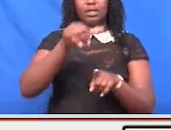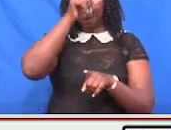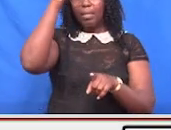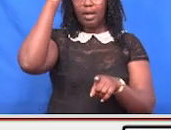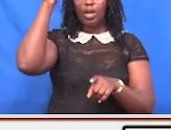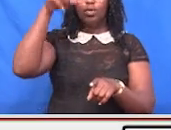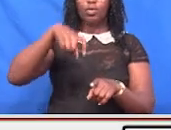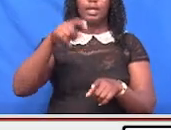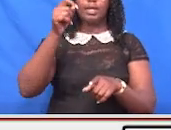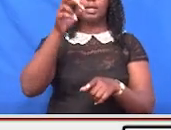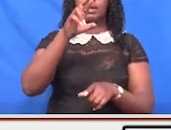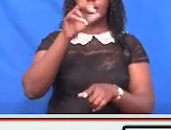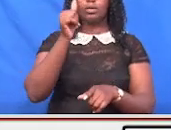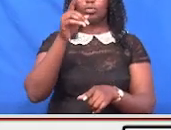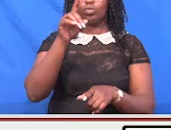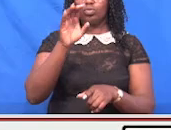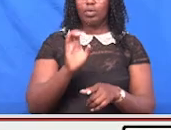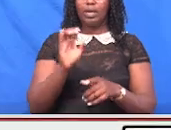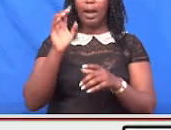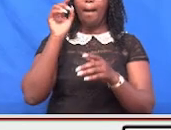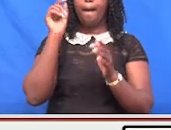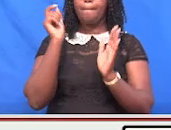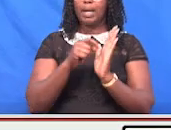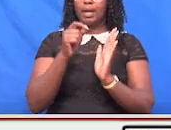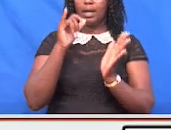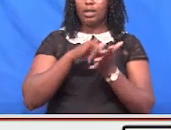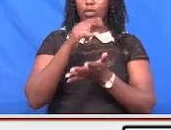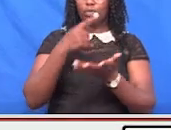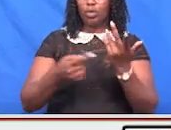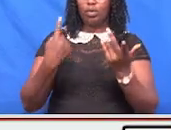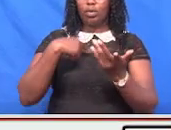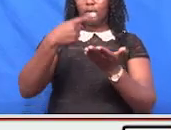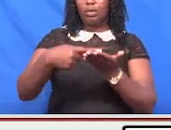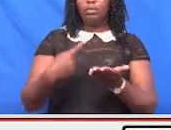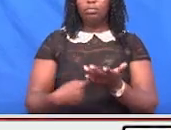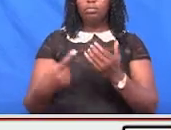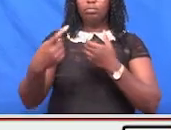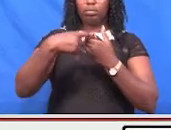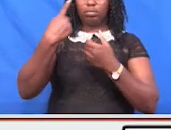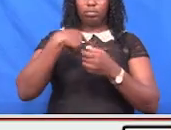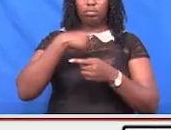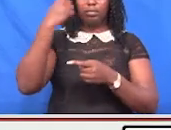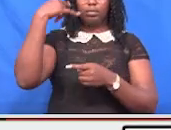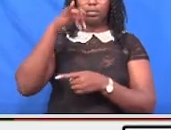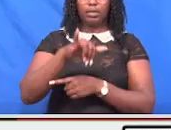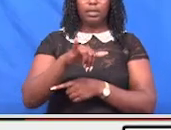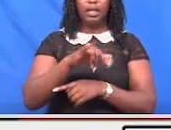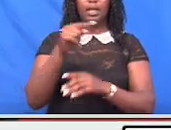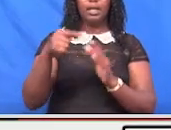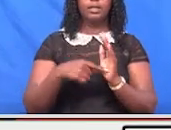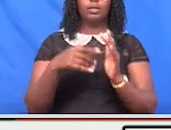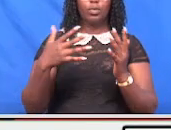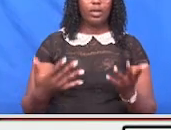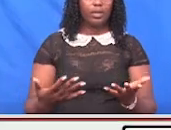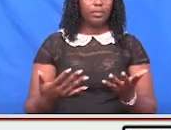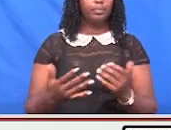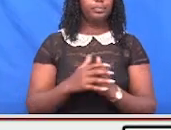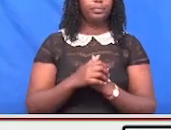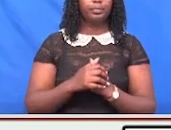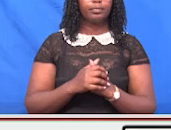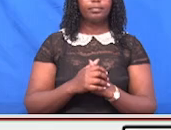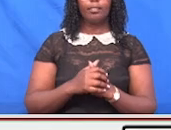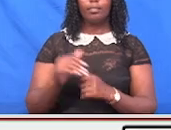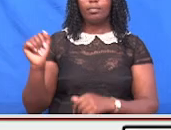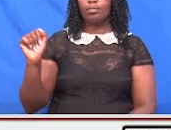That is what we're going to be getting into this evening. And joining us for that definitely is Elvine Apiyo. She is the